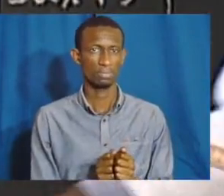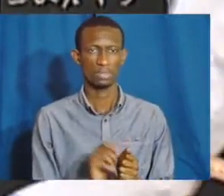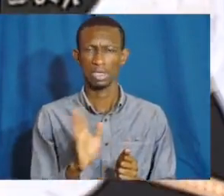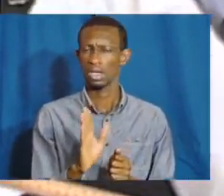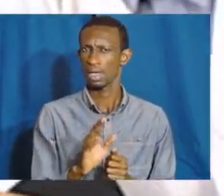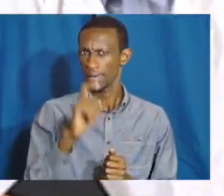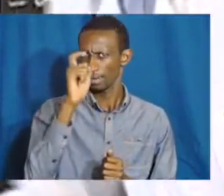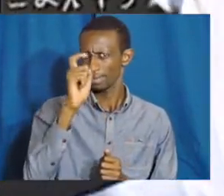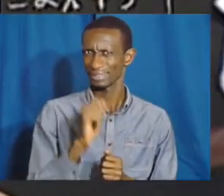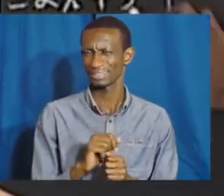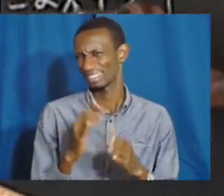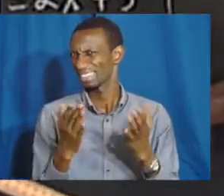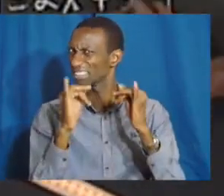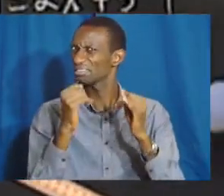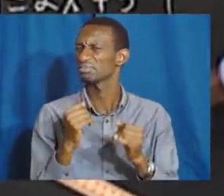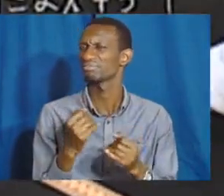to 1.